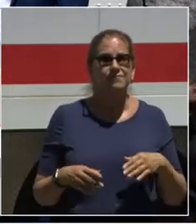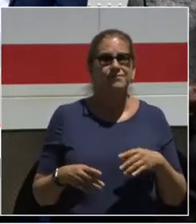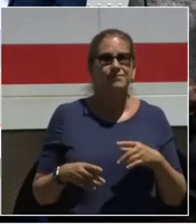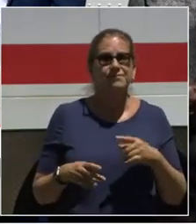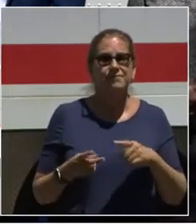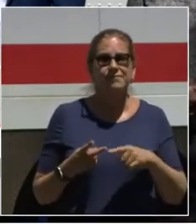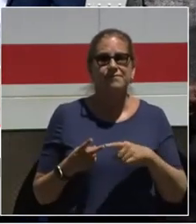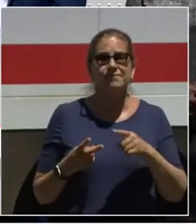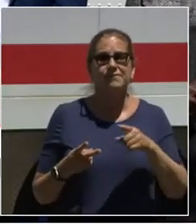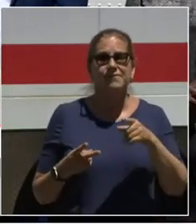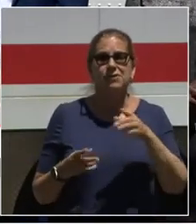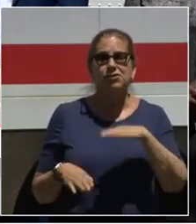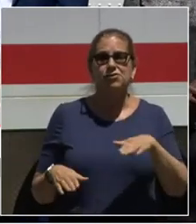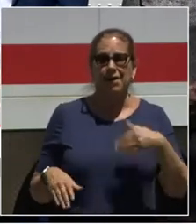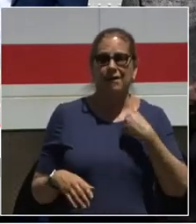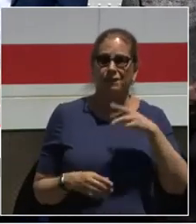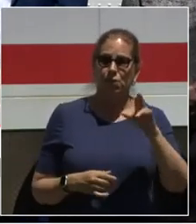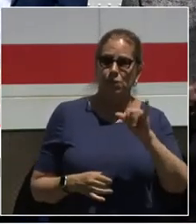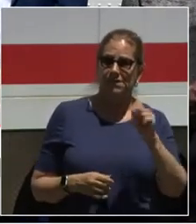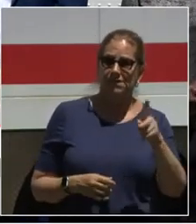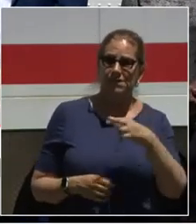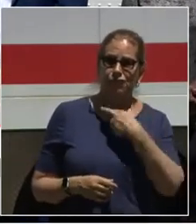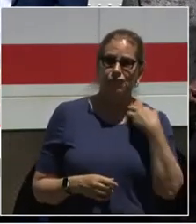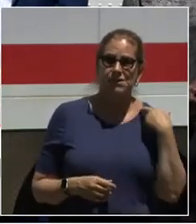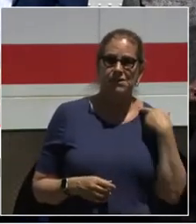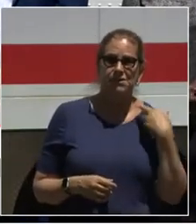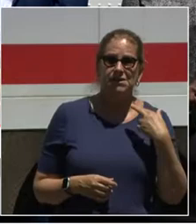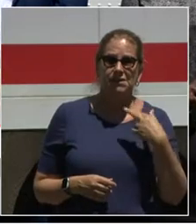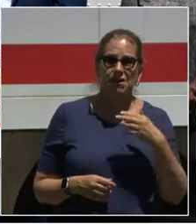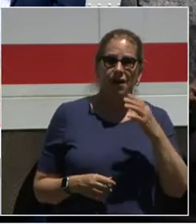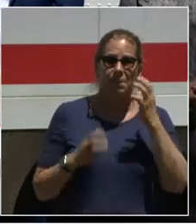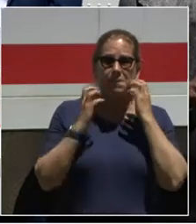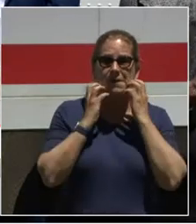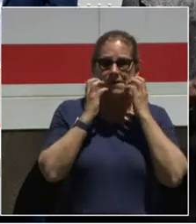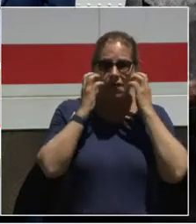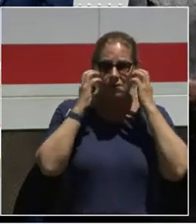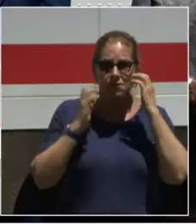example, measles is still circulating around the globe, which